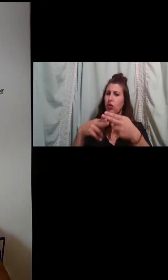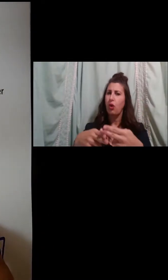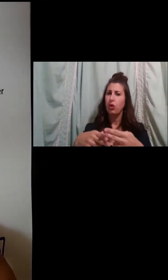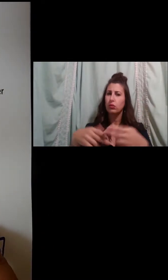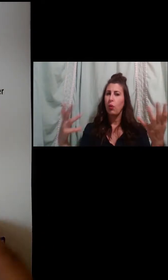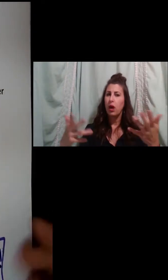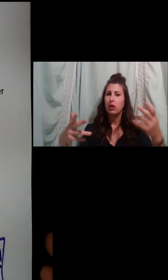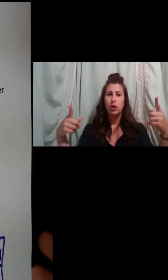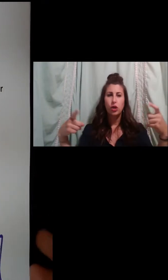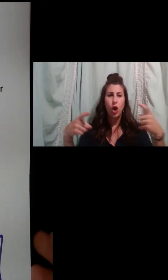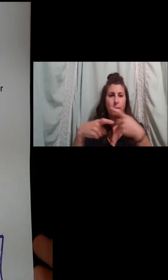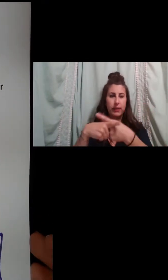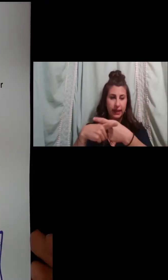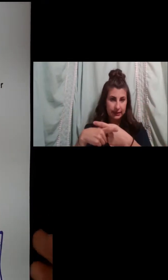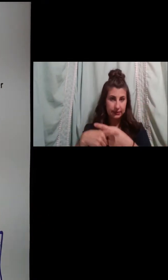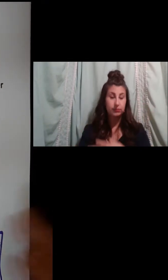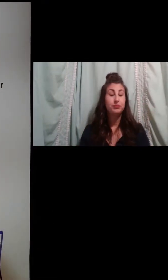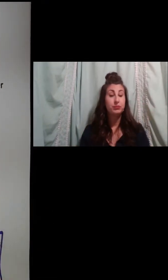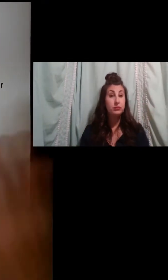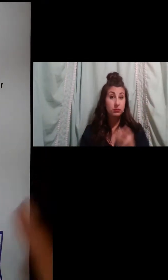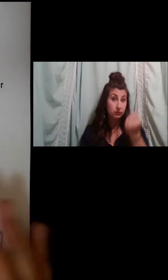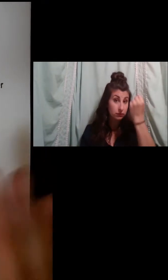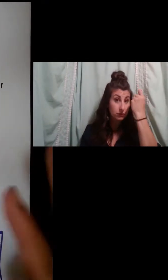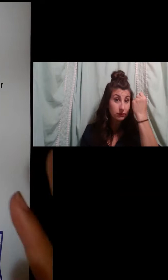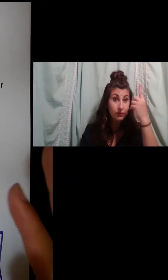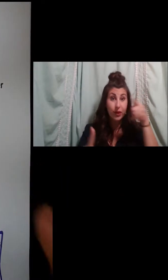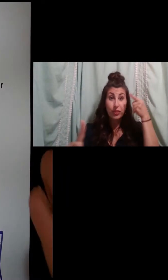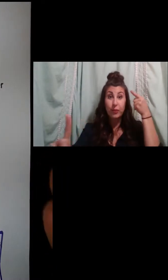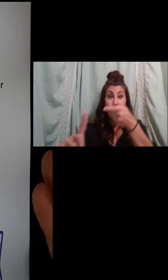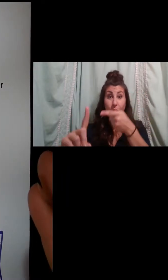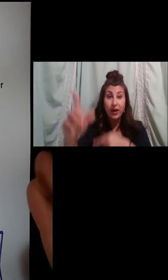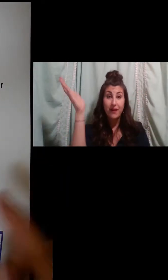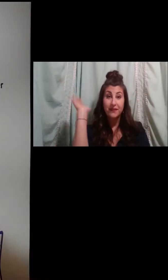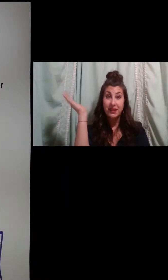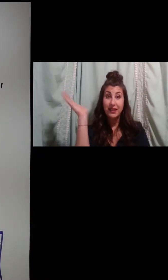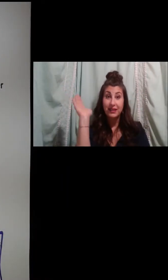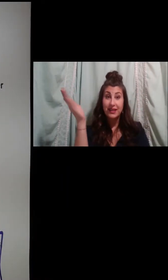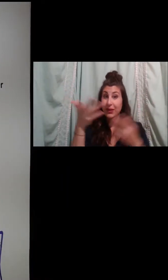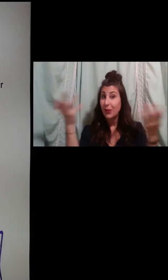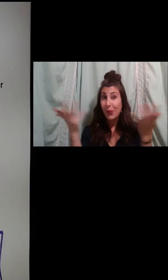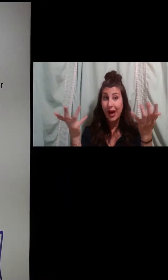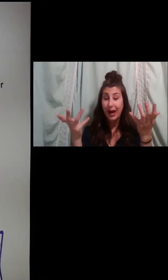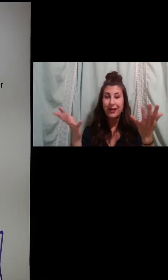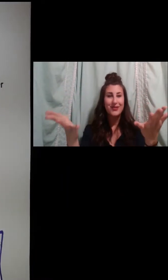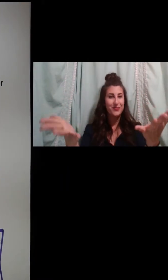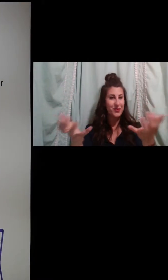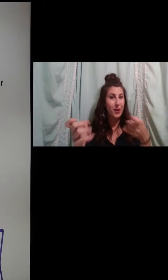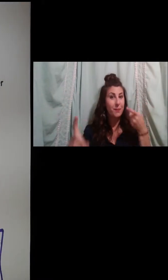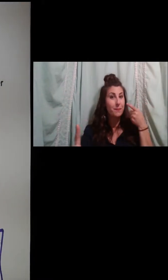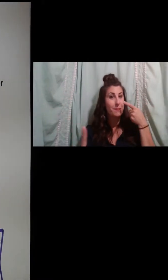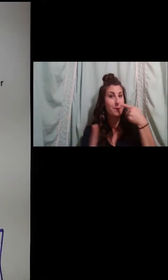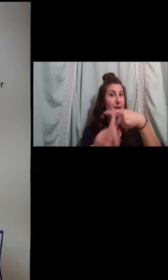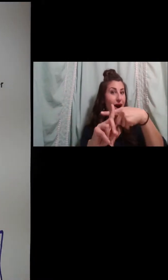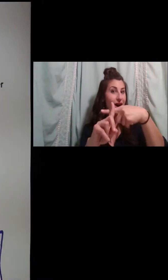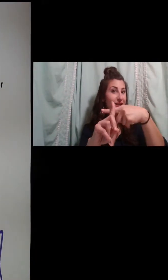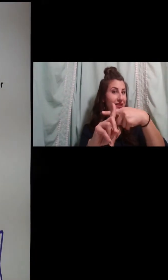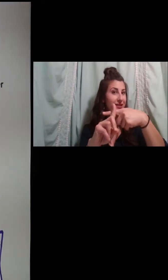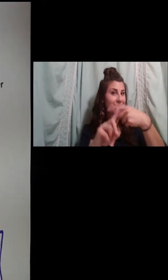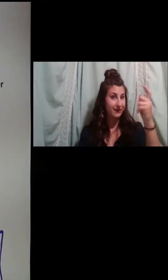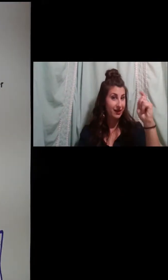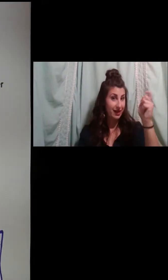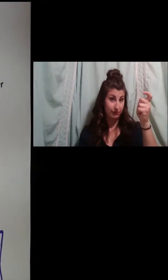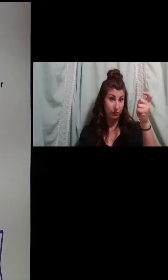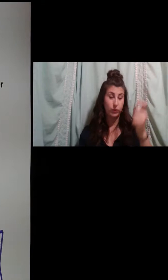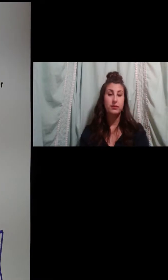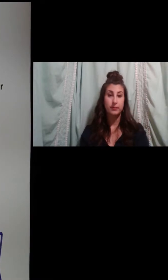considering complex. Okay, so again, the whole point of this lesson is to make positive exponents.